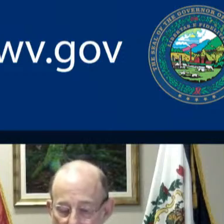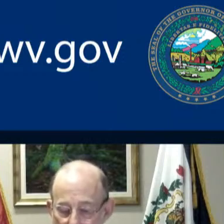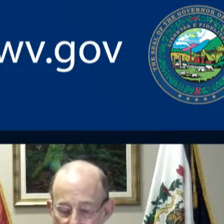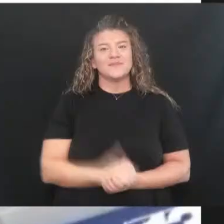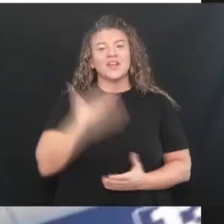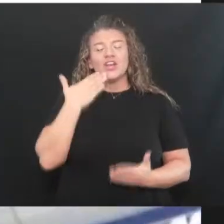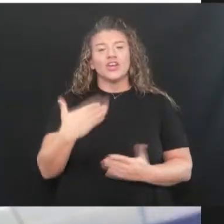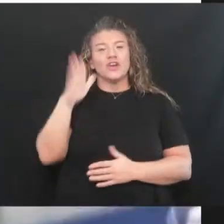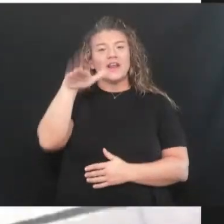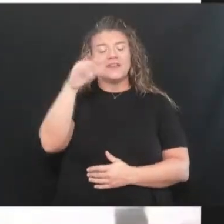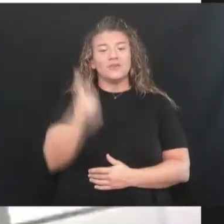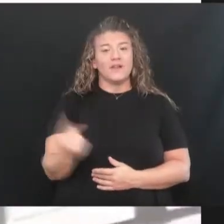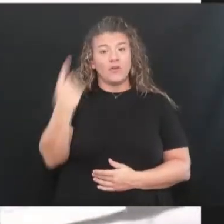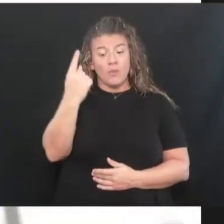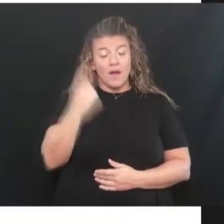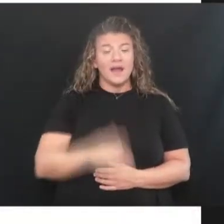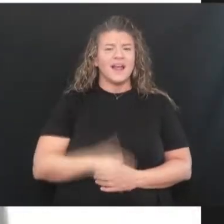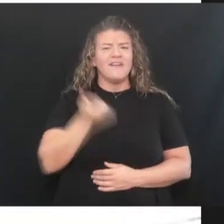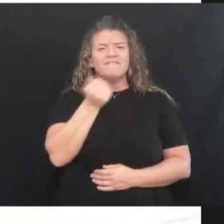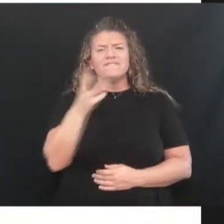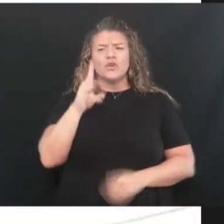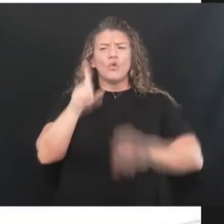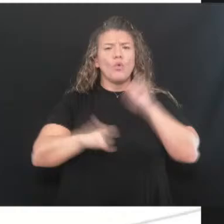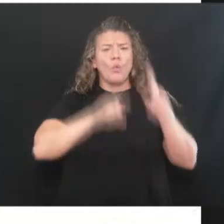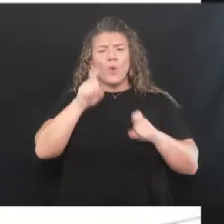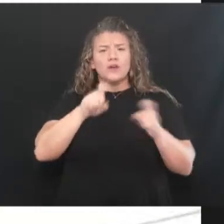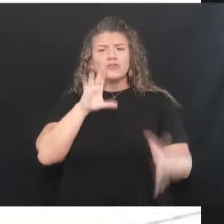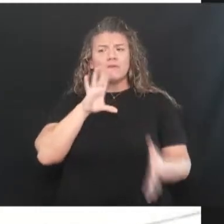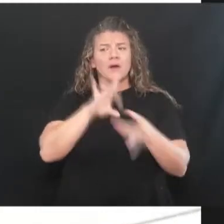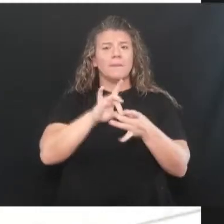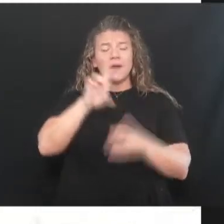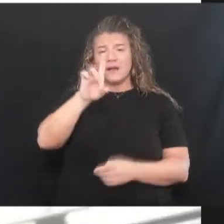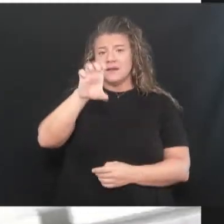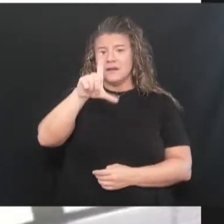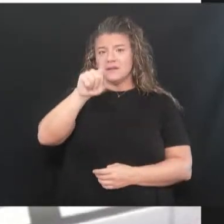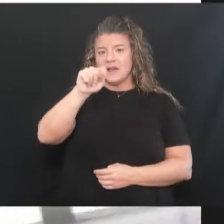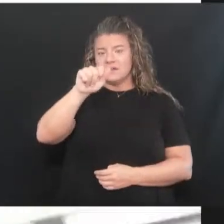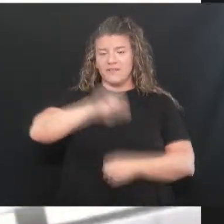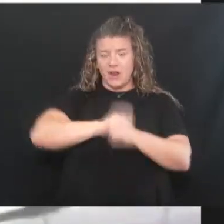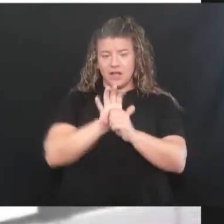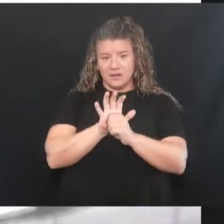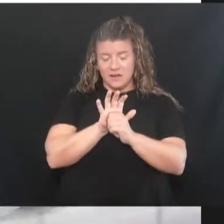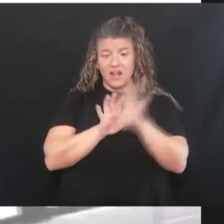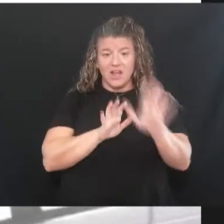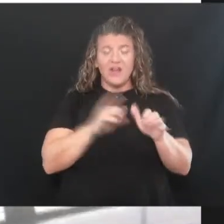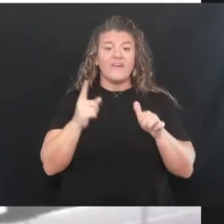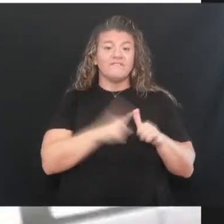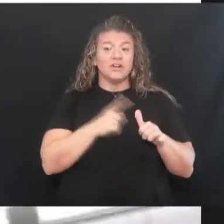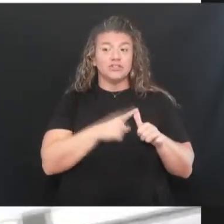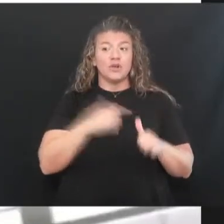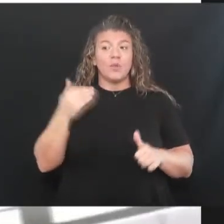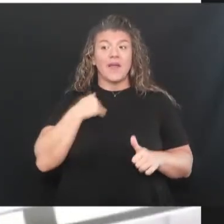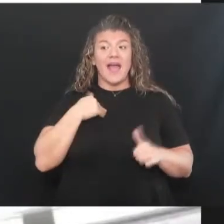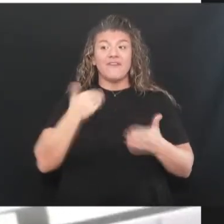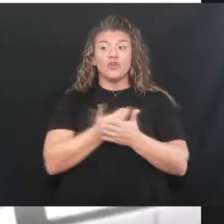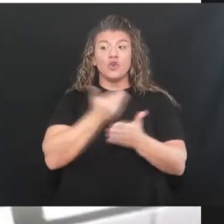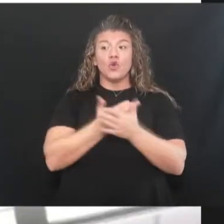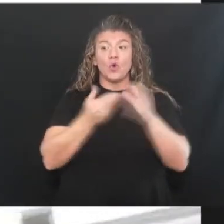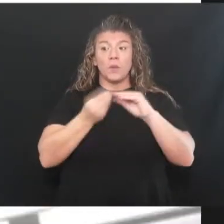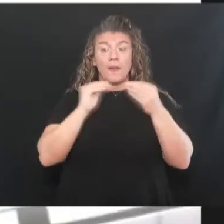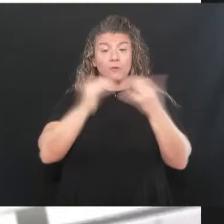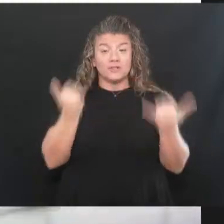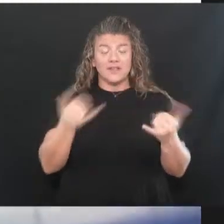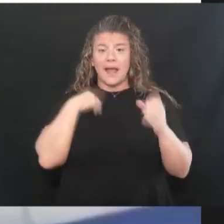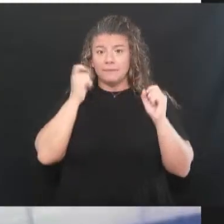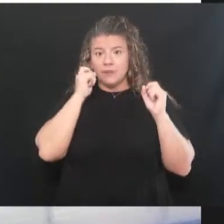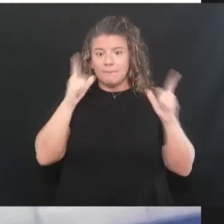Good afternoon, everyone. A couple of questions regarding the Delta variant. First of all, we had updated numbers today. I was surprised because I